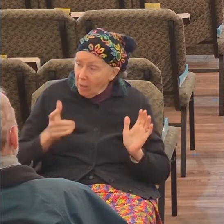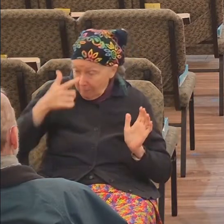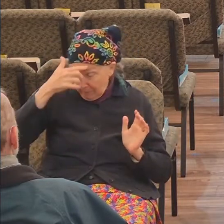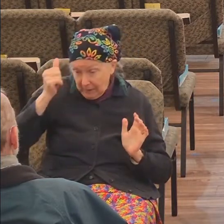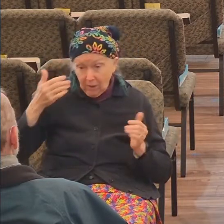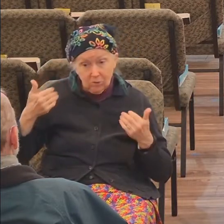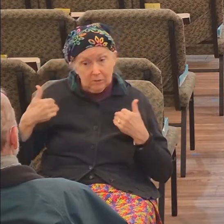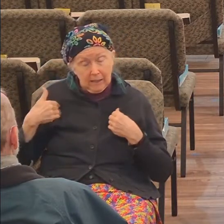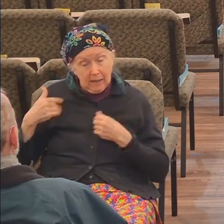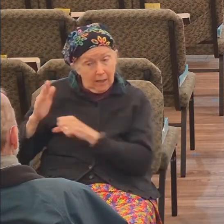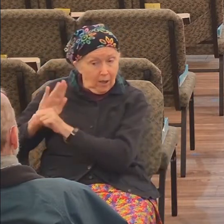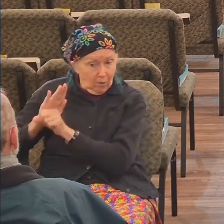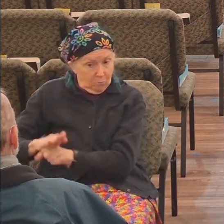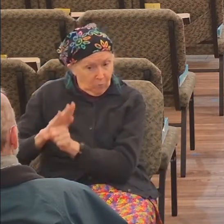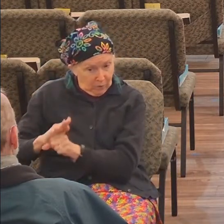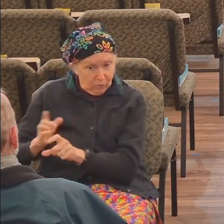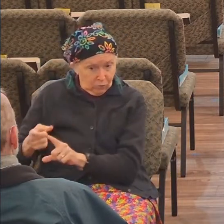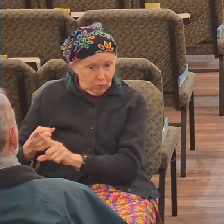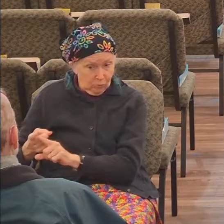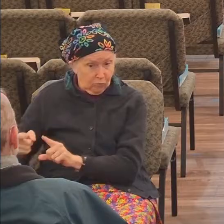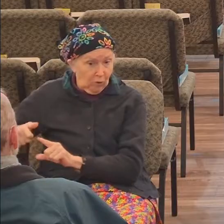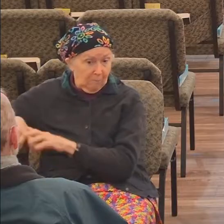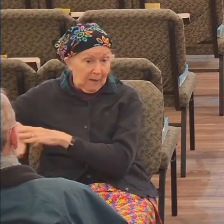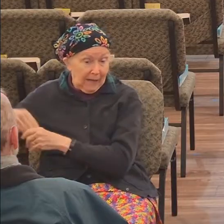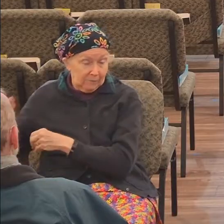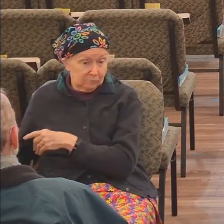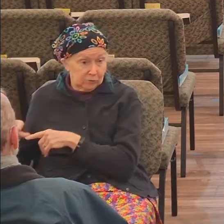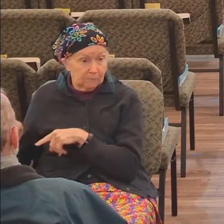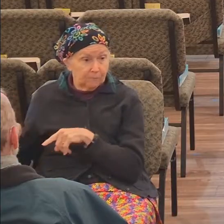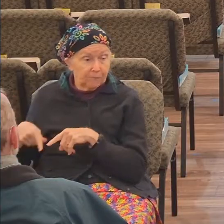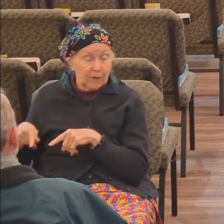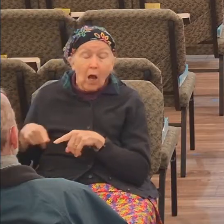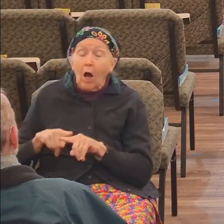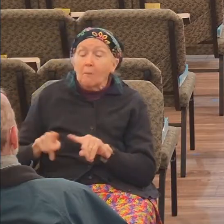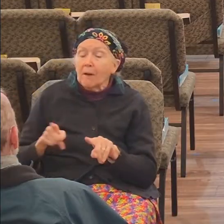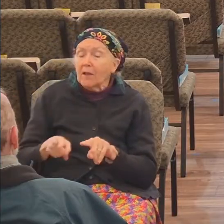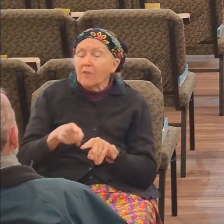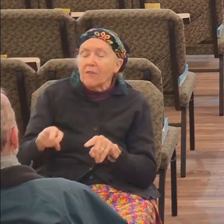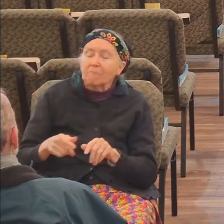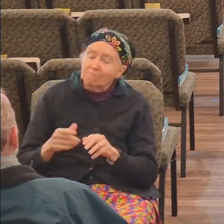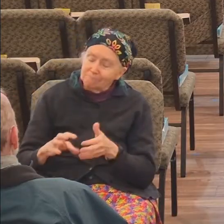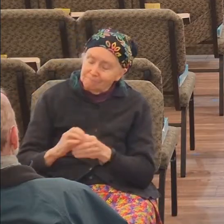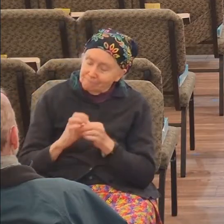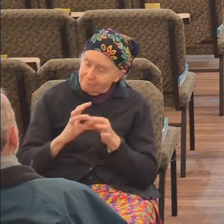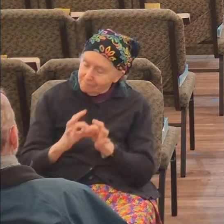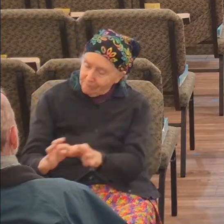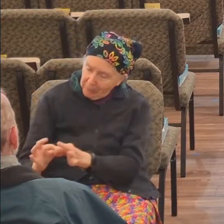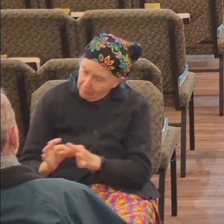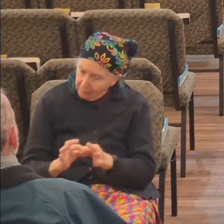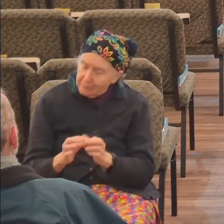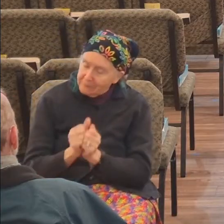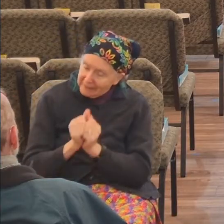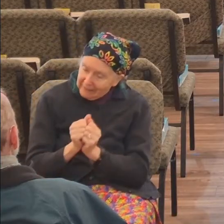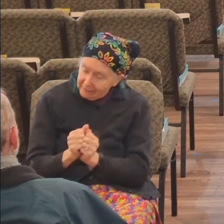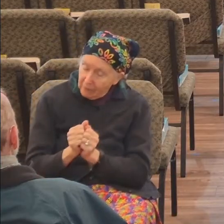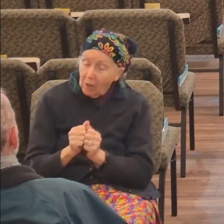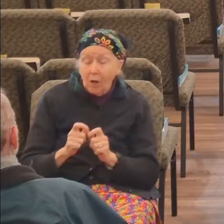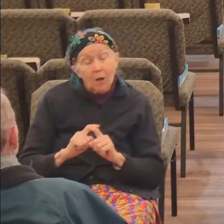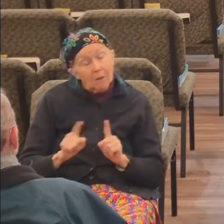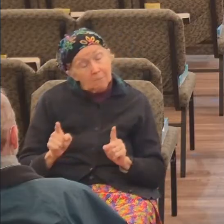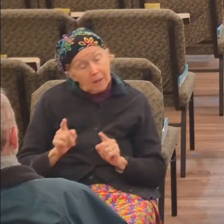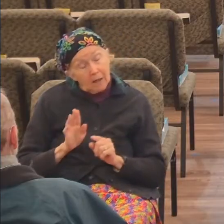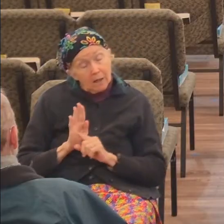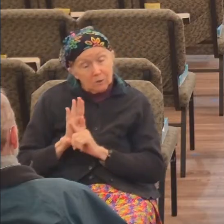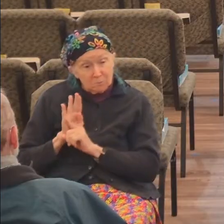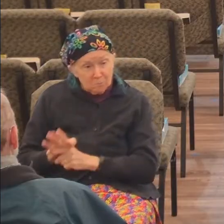from outside, right? And they were holding well together. But even though that you're holding well together and there's pressures from the outside, you